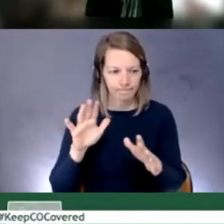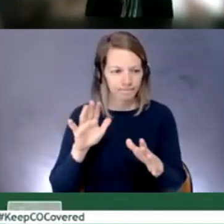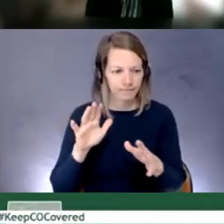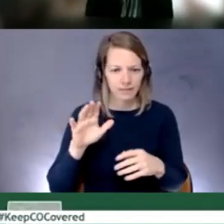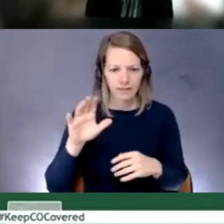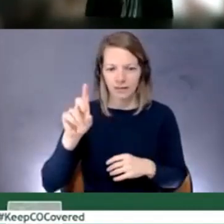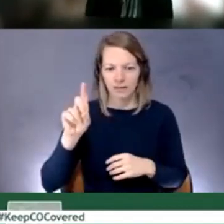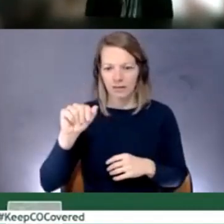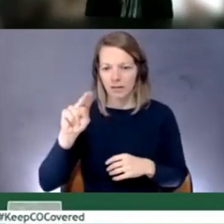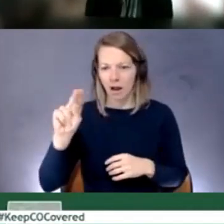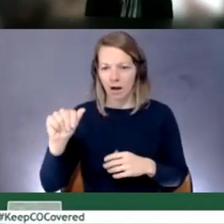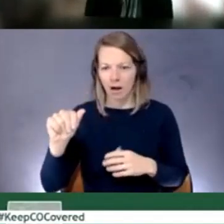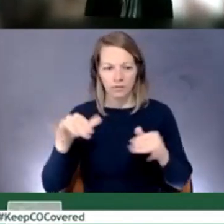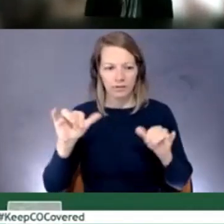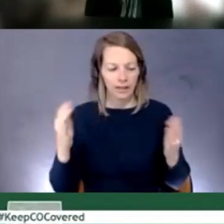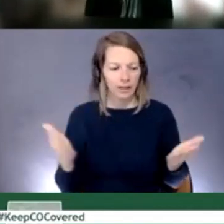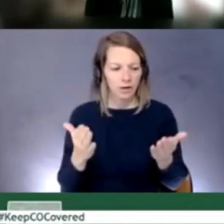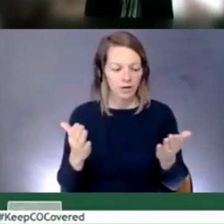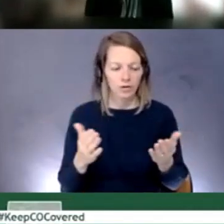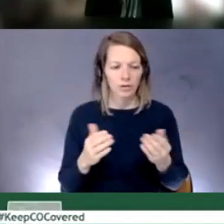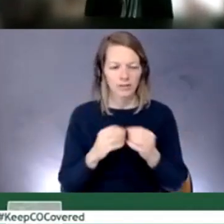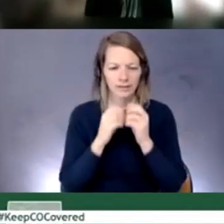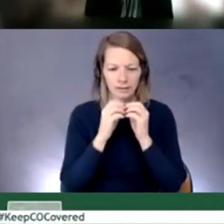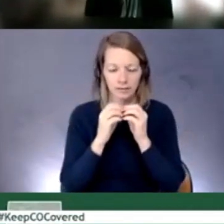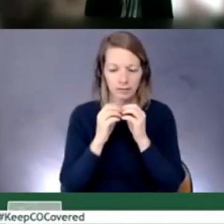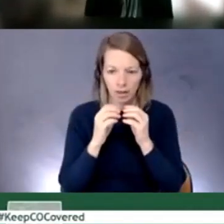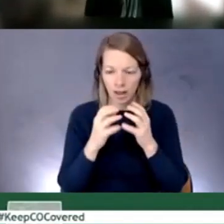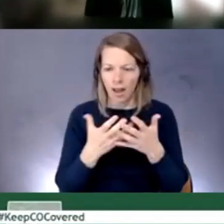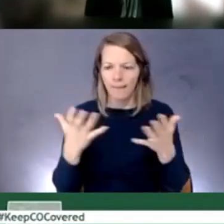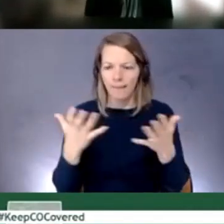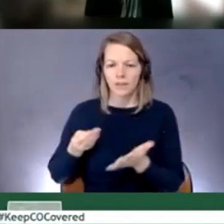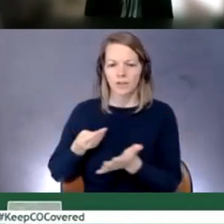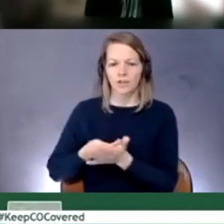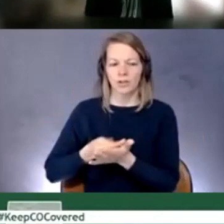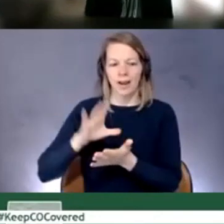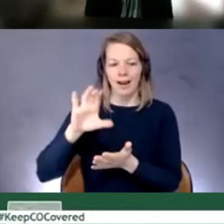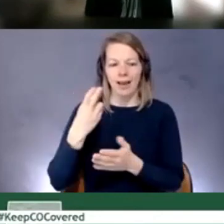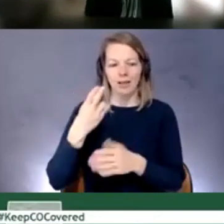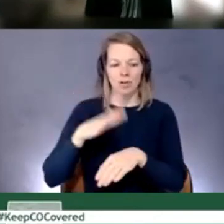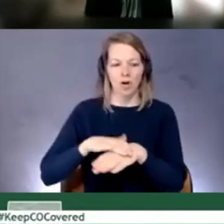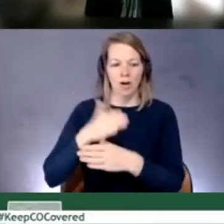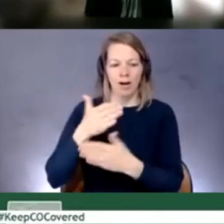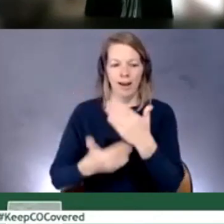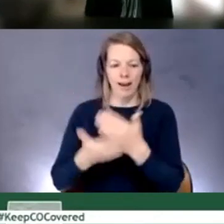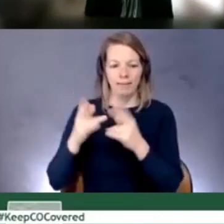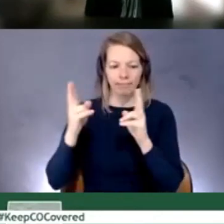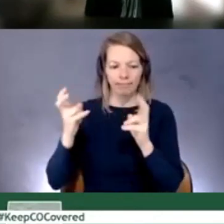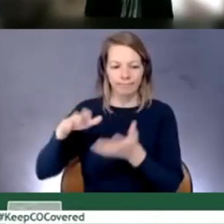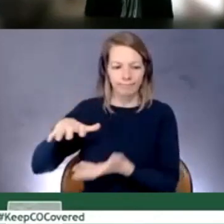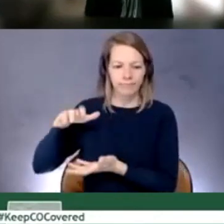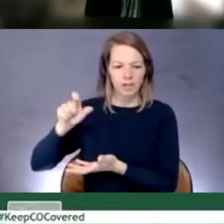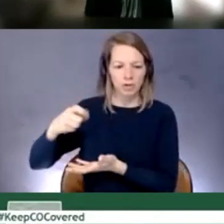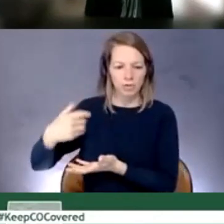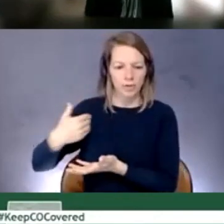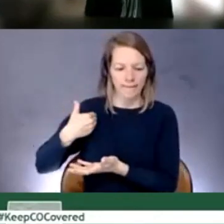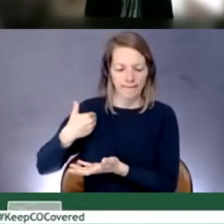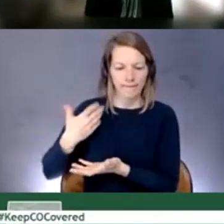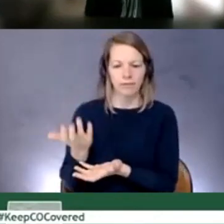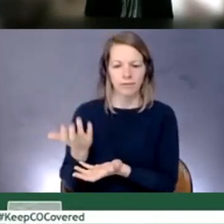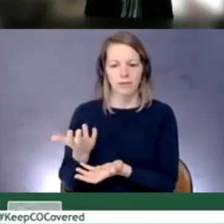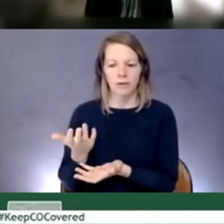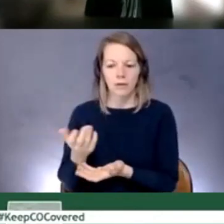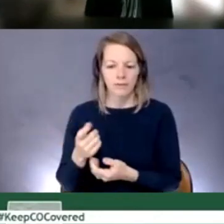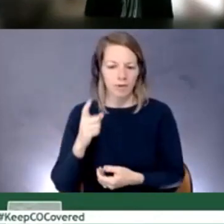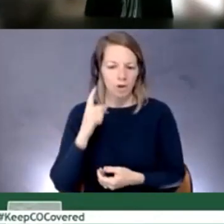you can add some color to this too. The question is, how much cash on hand do hospitals need for stability? And what are reserves meant to do? I heard